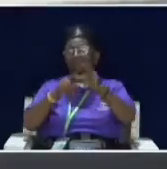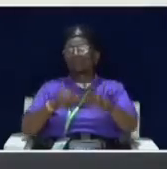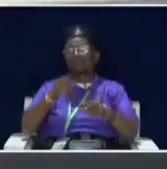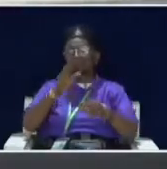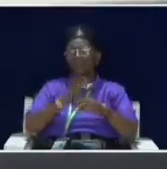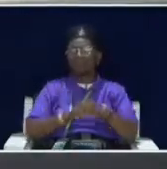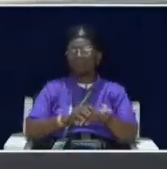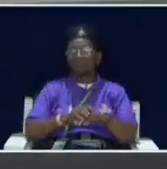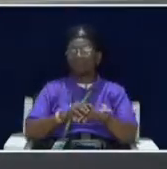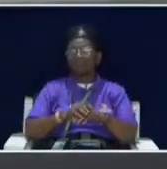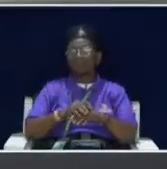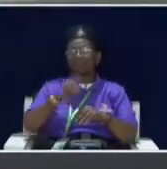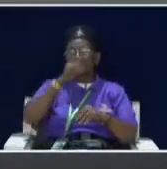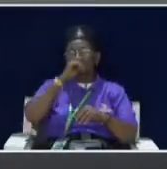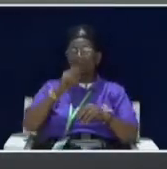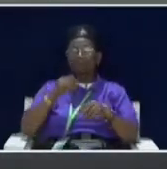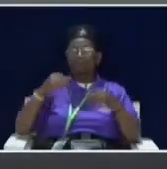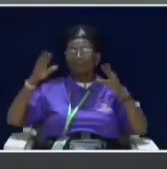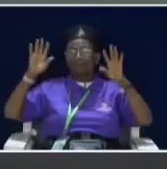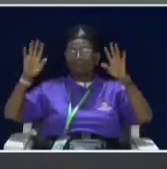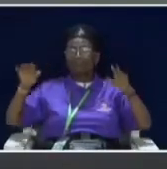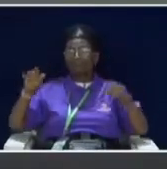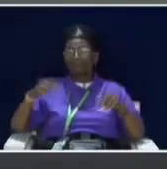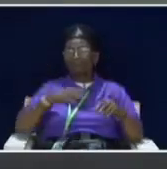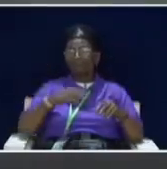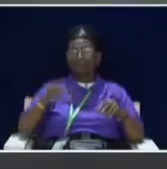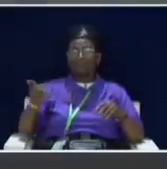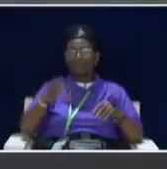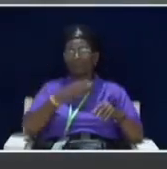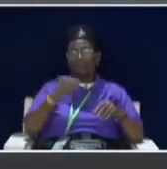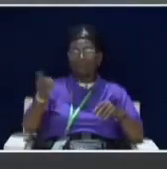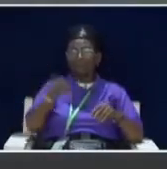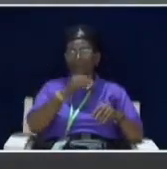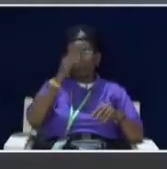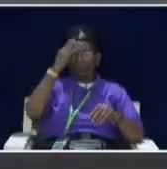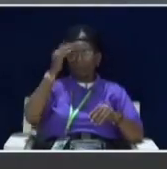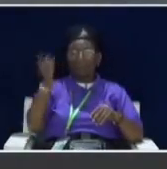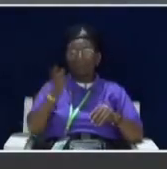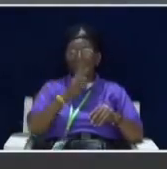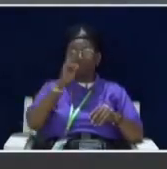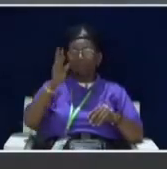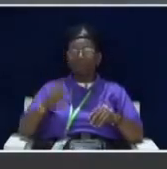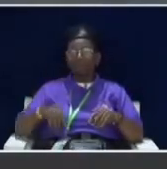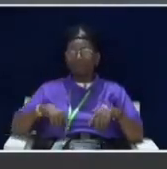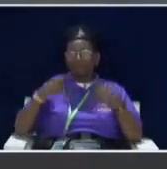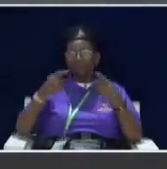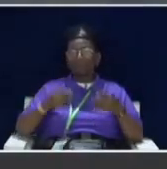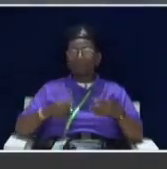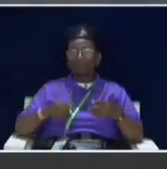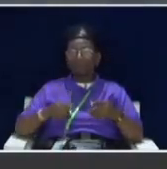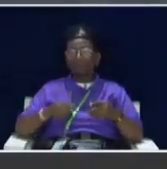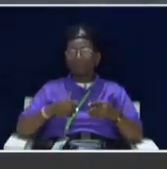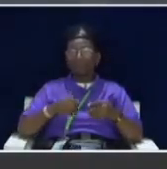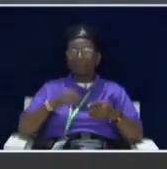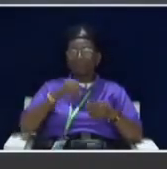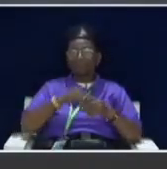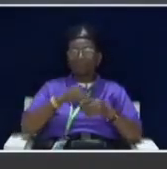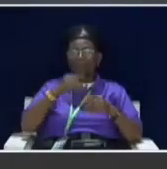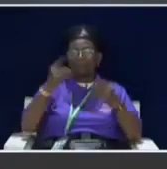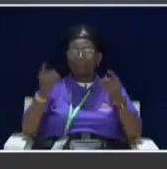And you know that you are still living in sin. When you